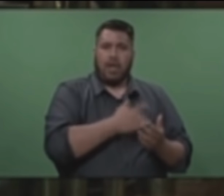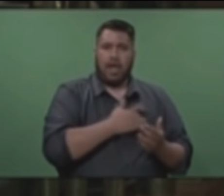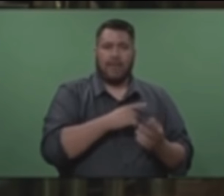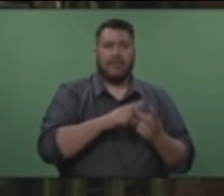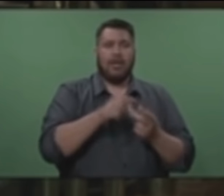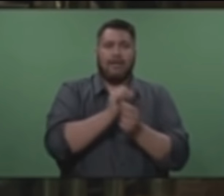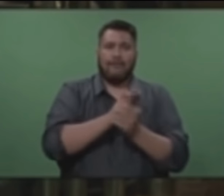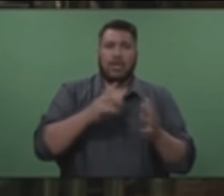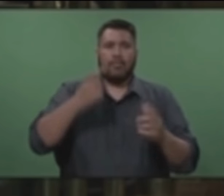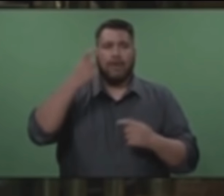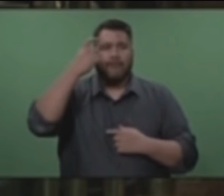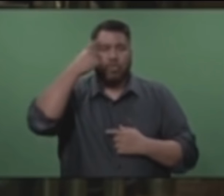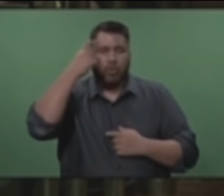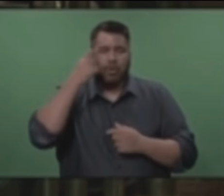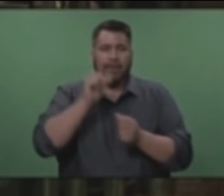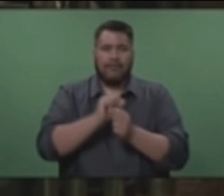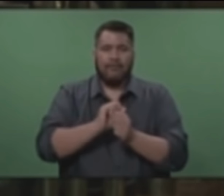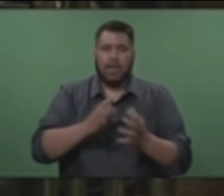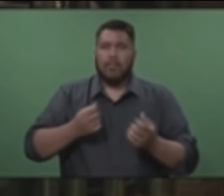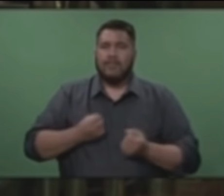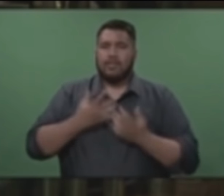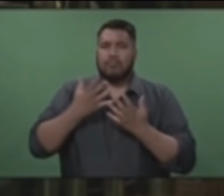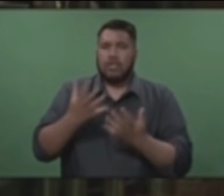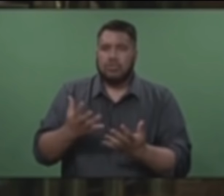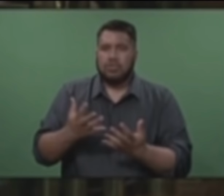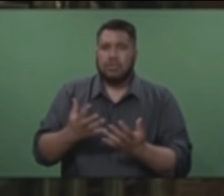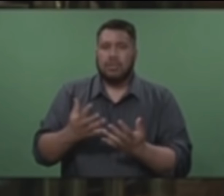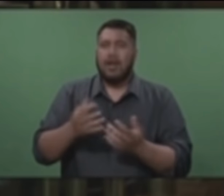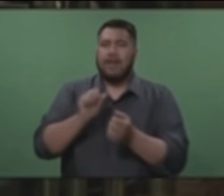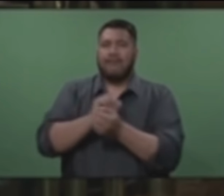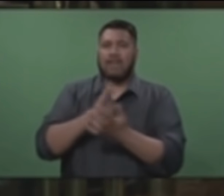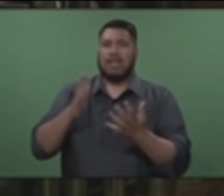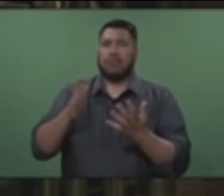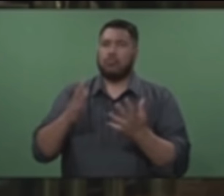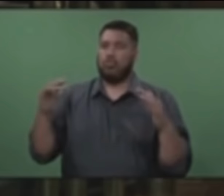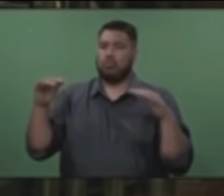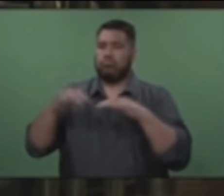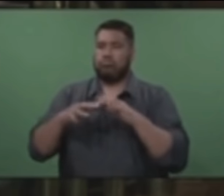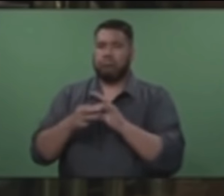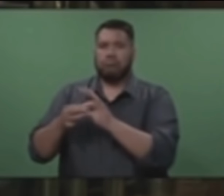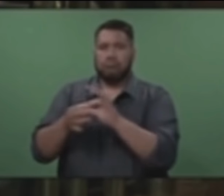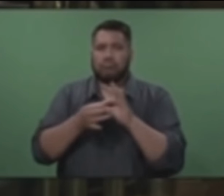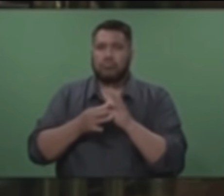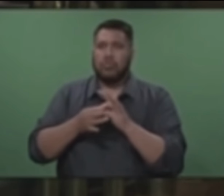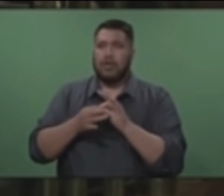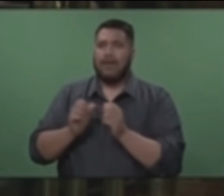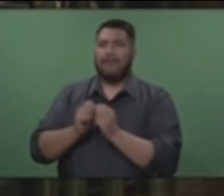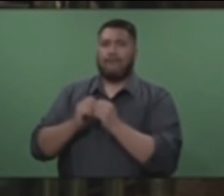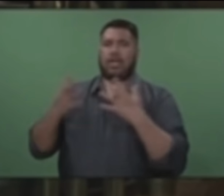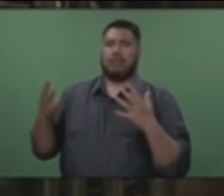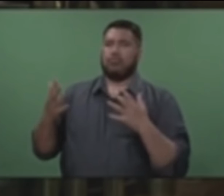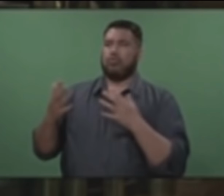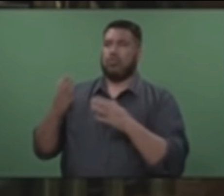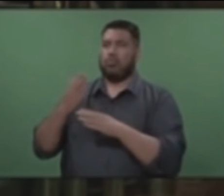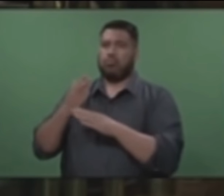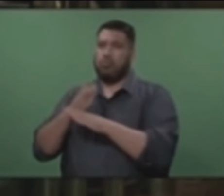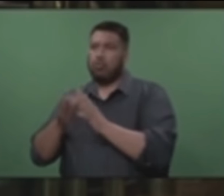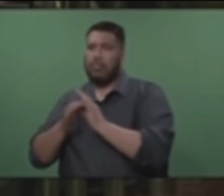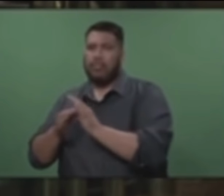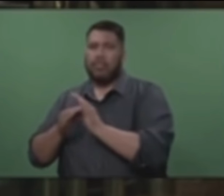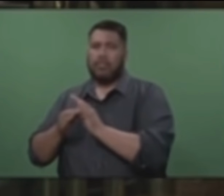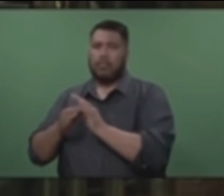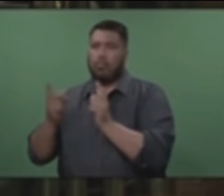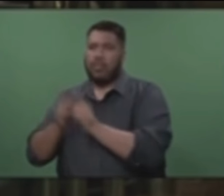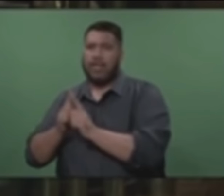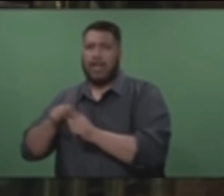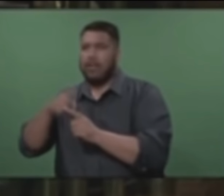freedom of expression, freedom of peaceful assembly, and freedom of association and movement. One of them is